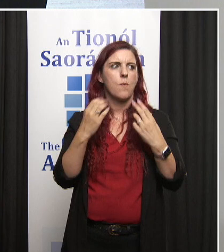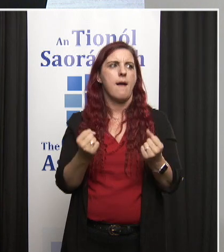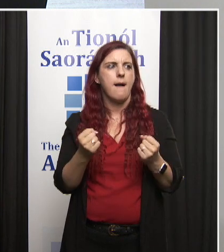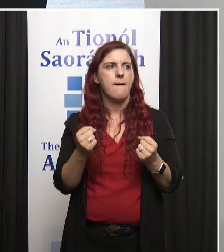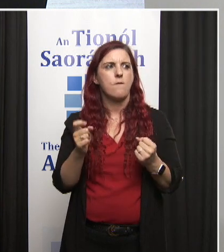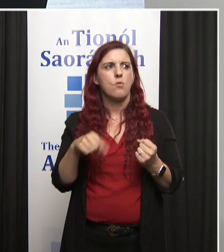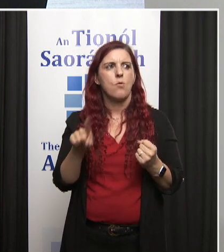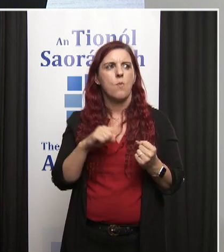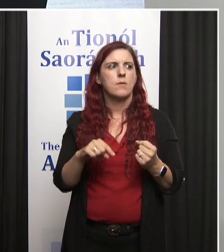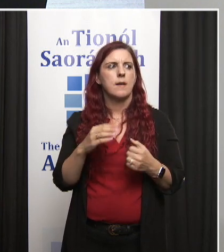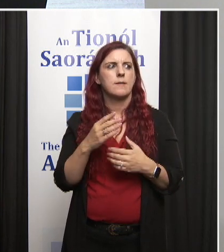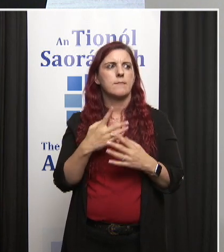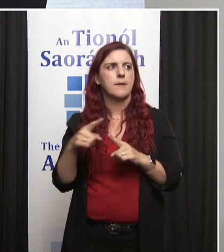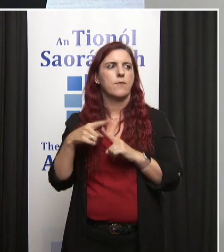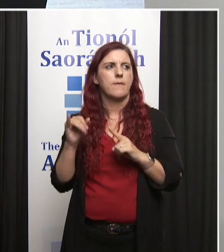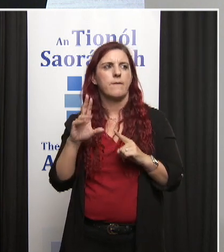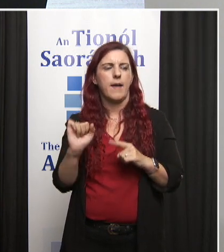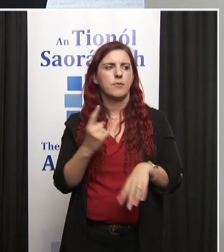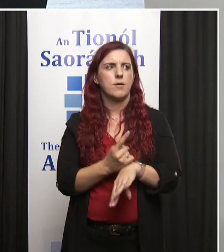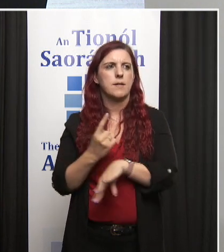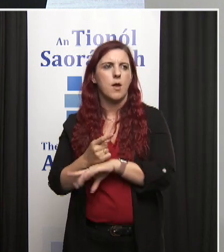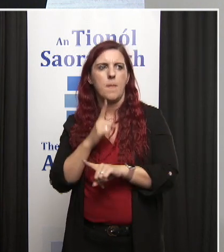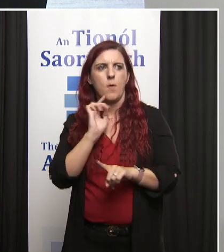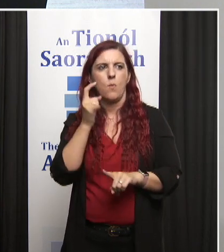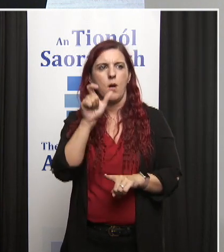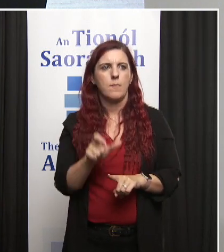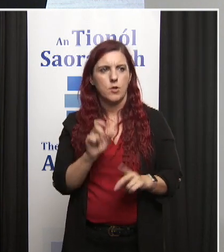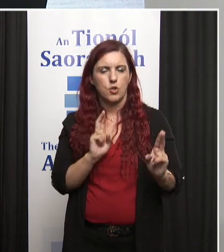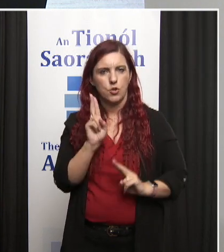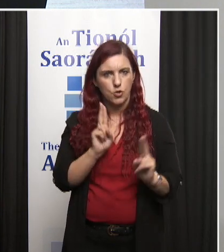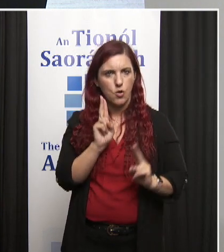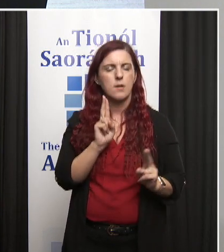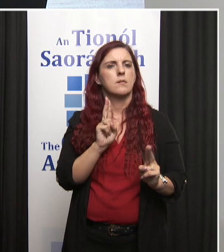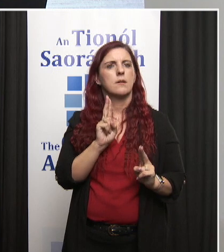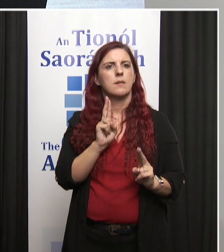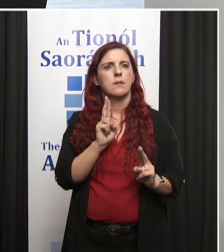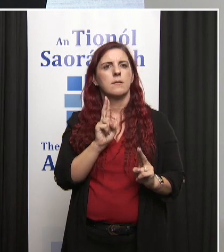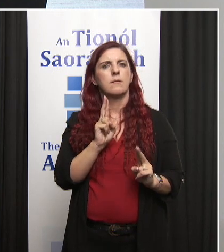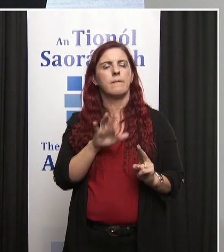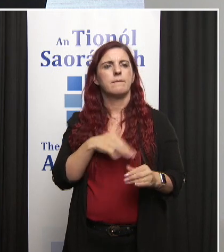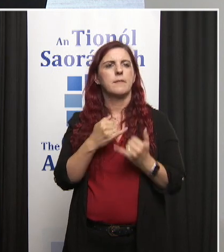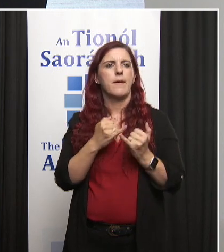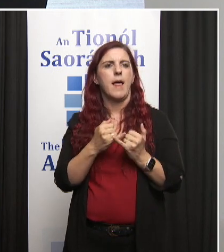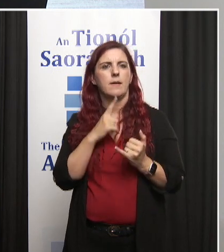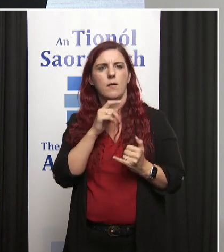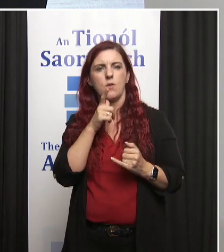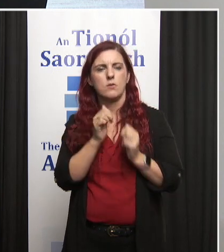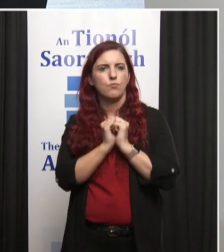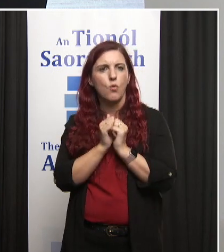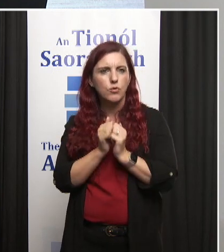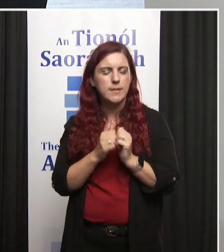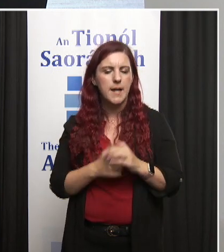of factors put in place. But one person should be noted and felt that it wasn't appropriate to do that at this point in